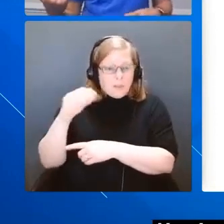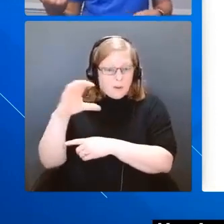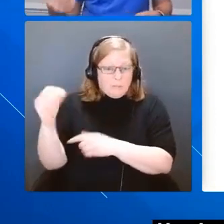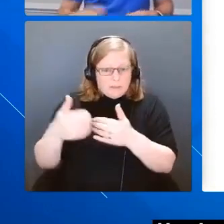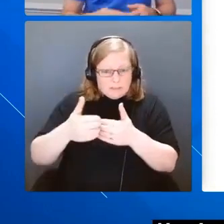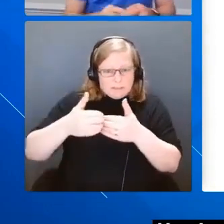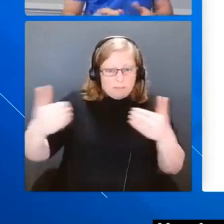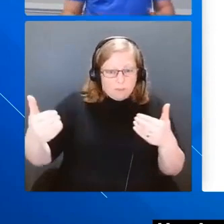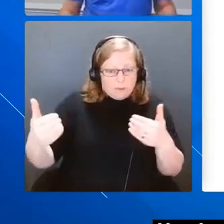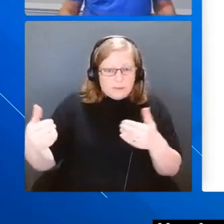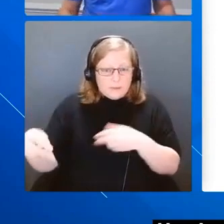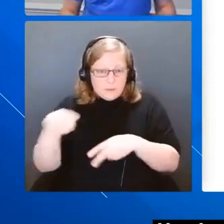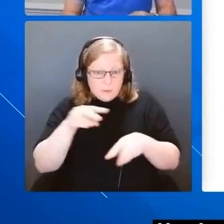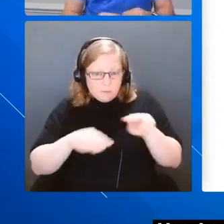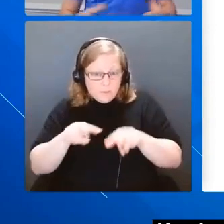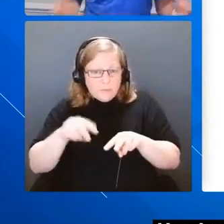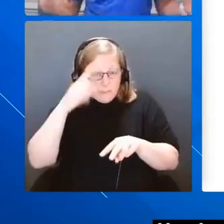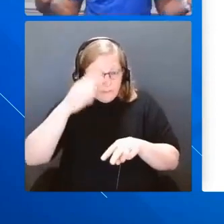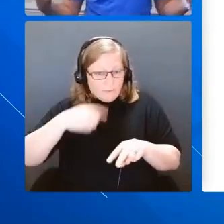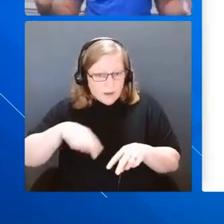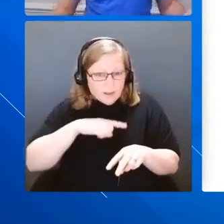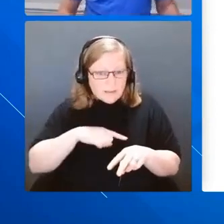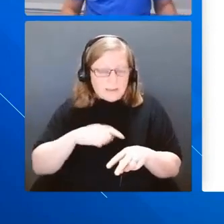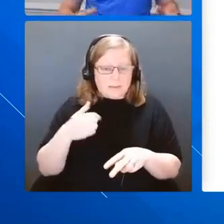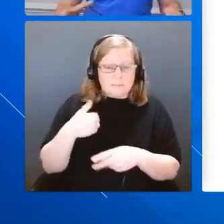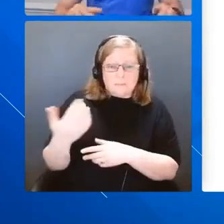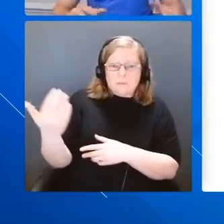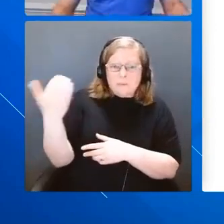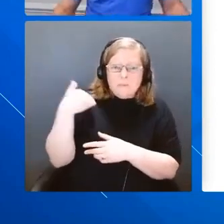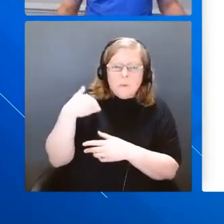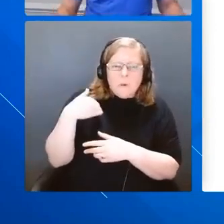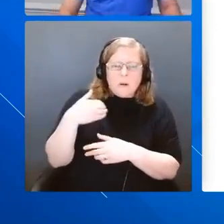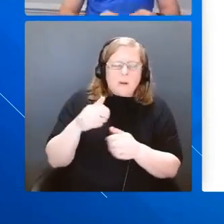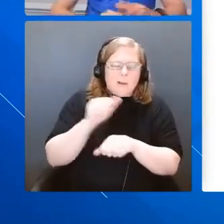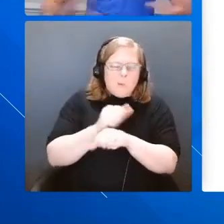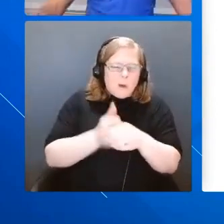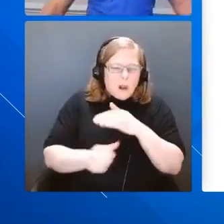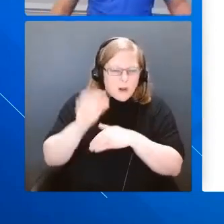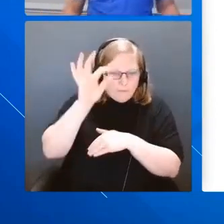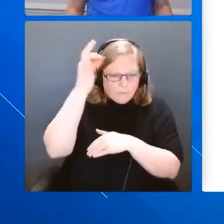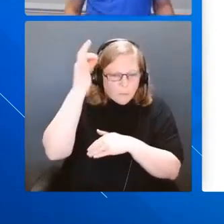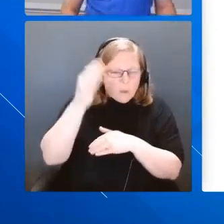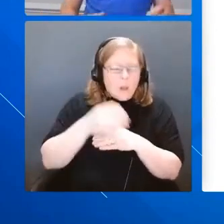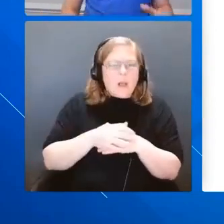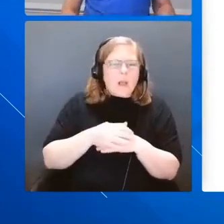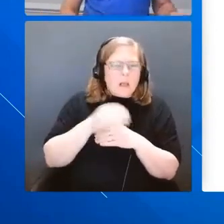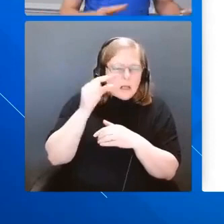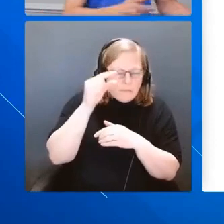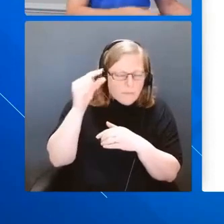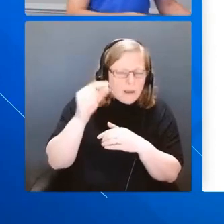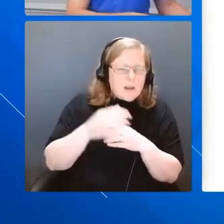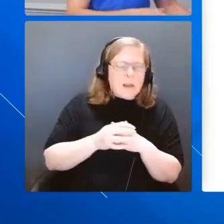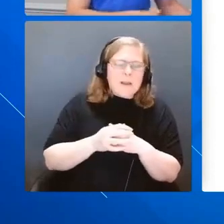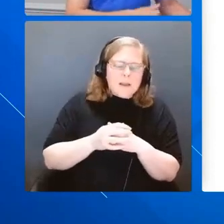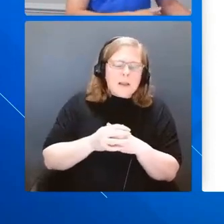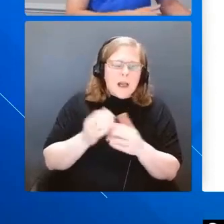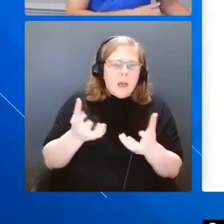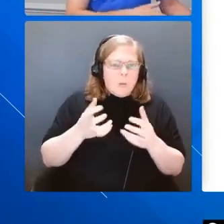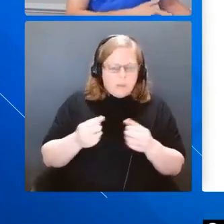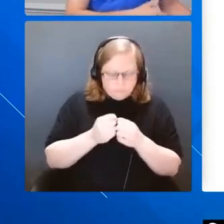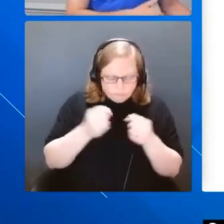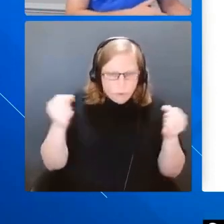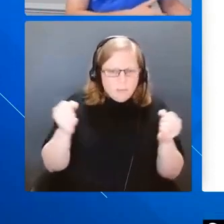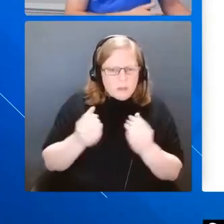especially I used to do a lot of federal work. I wanted ours to be fully transparent, fully clear and honest and open. So I pay an accessibility